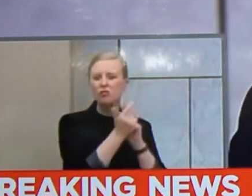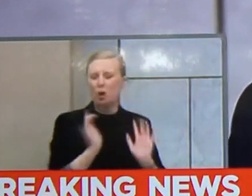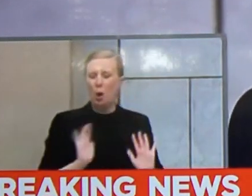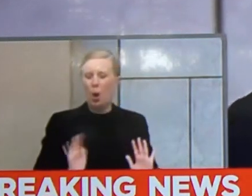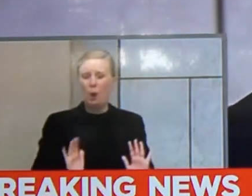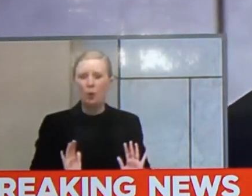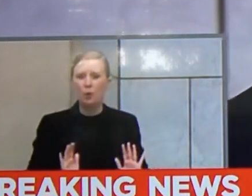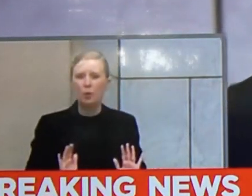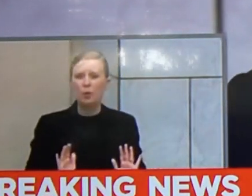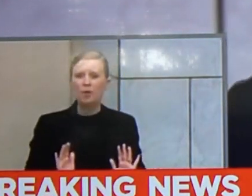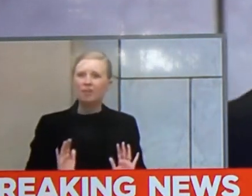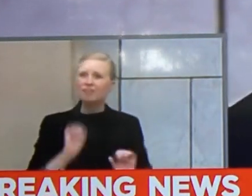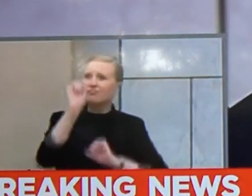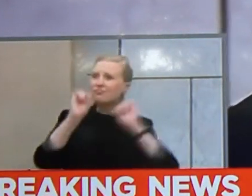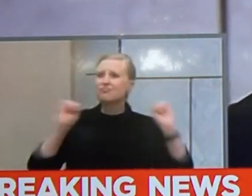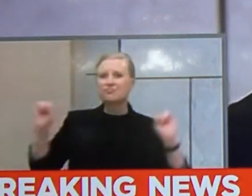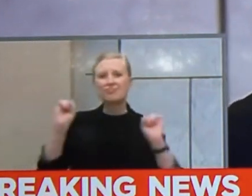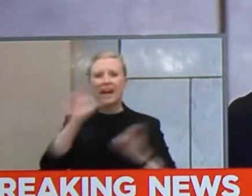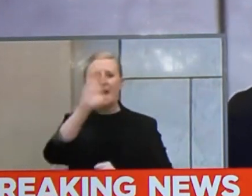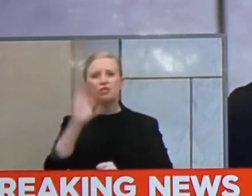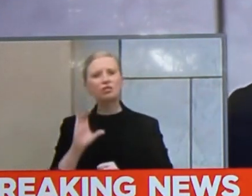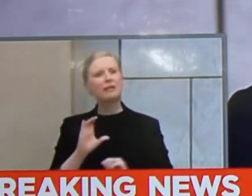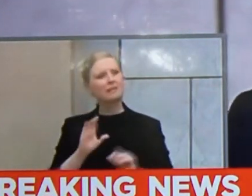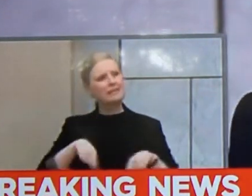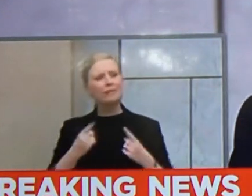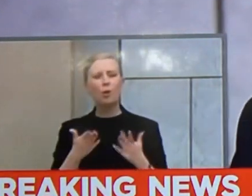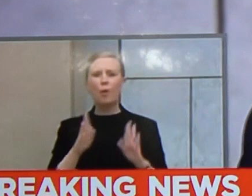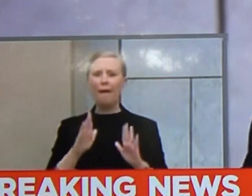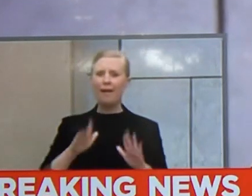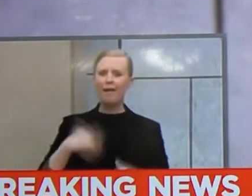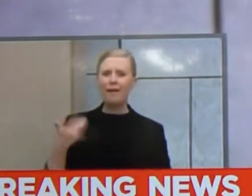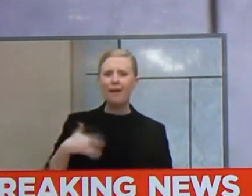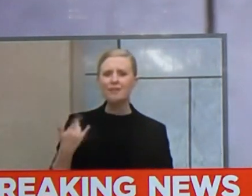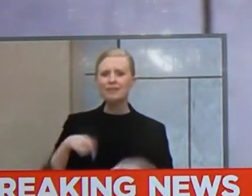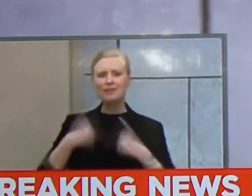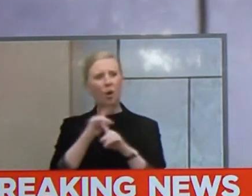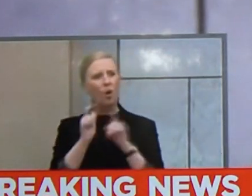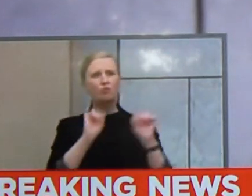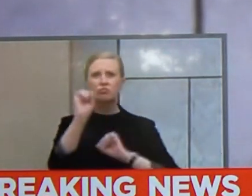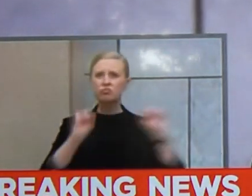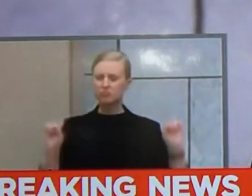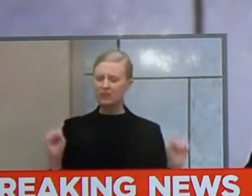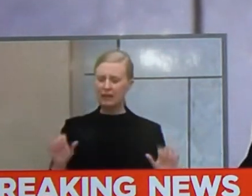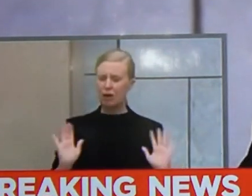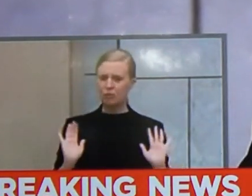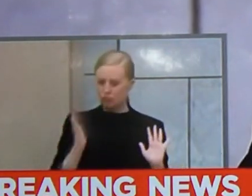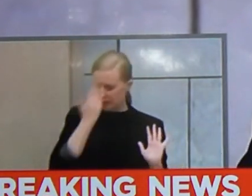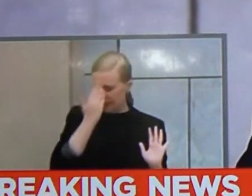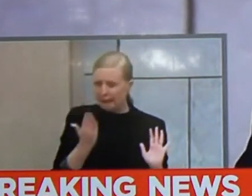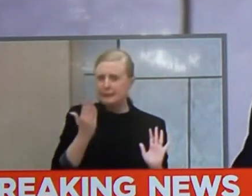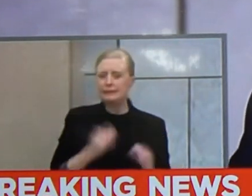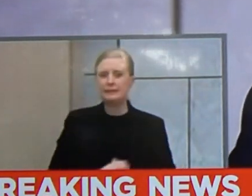are all sorts of different countries and we all live different ways. But it is important that when you're handling these types